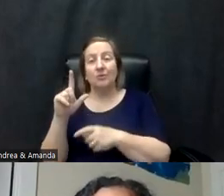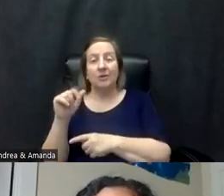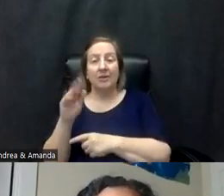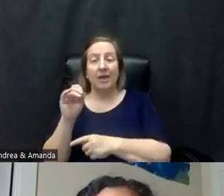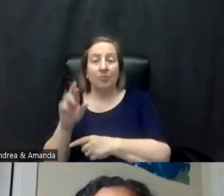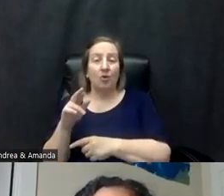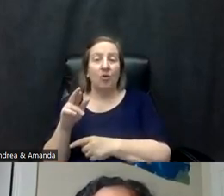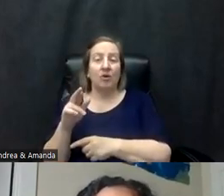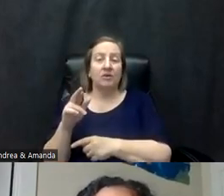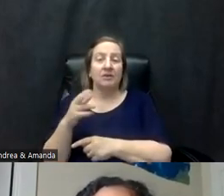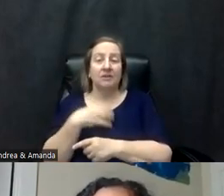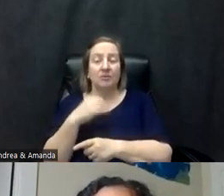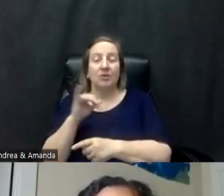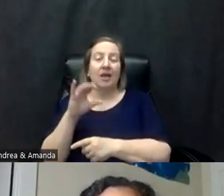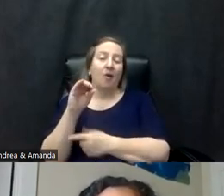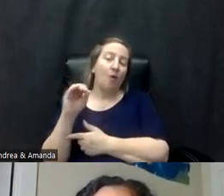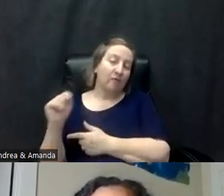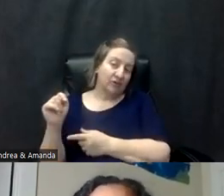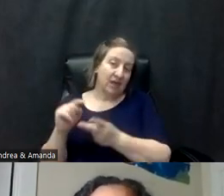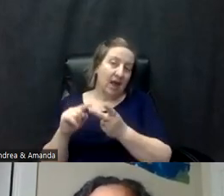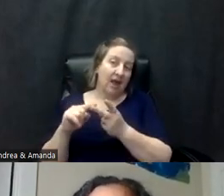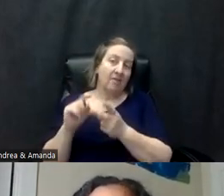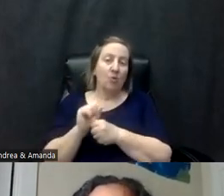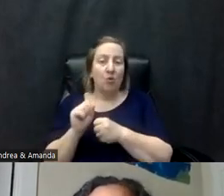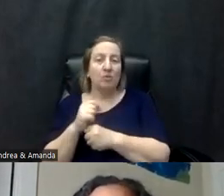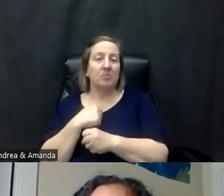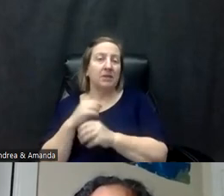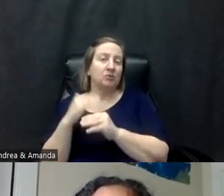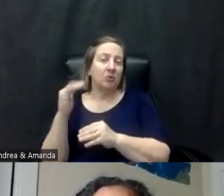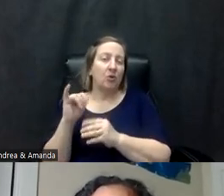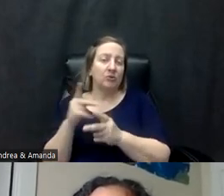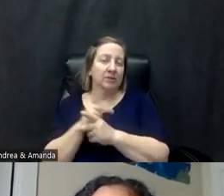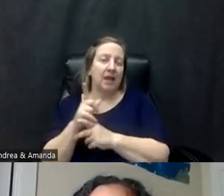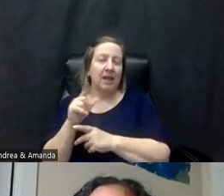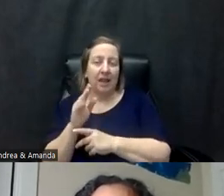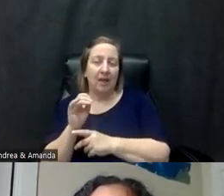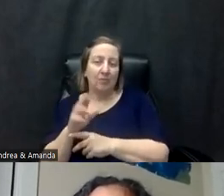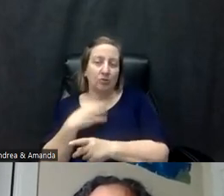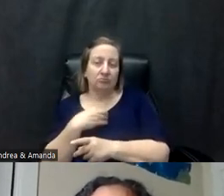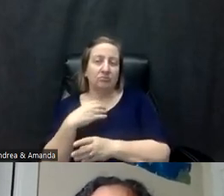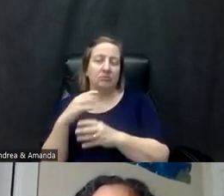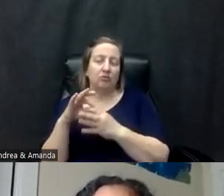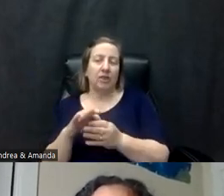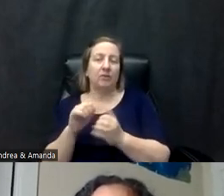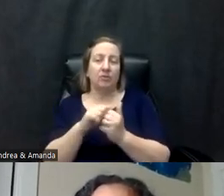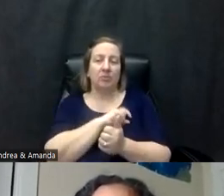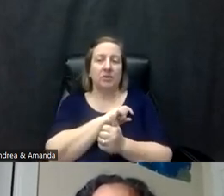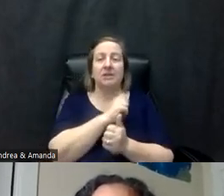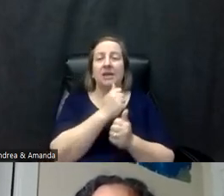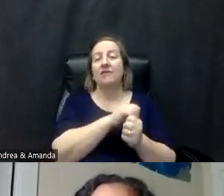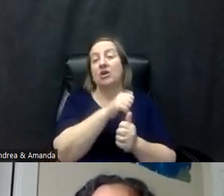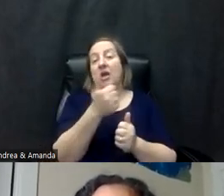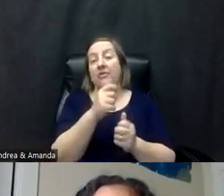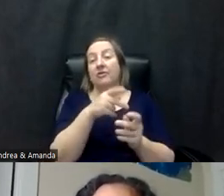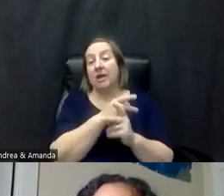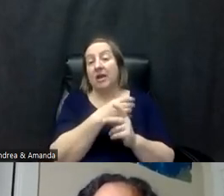like overtime, or like they worked me too much, those kinds of labor disputes in the around the police. But every single other complaint they're